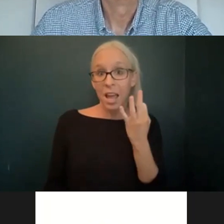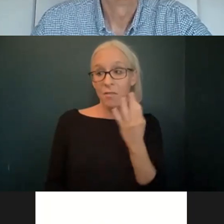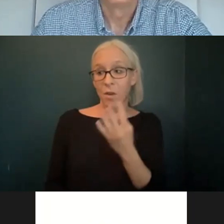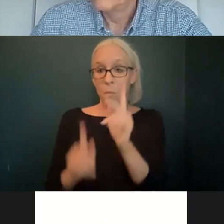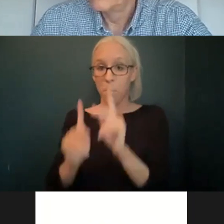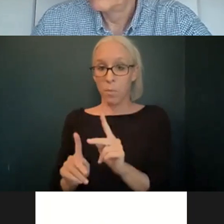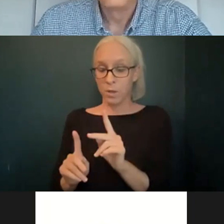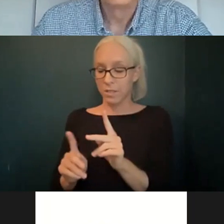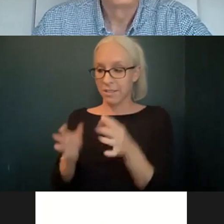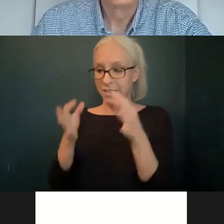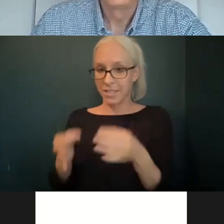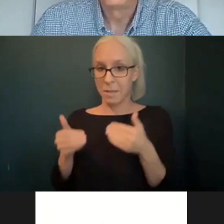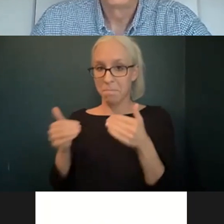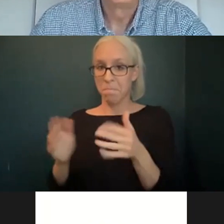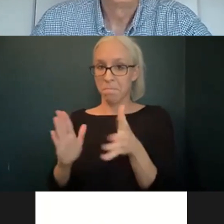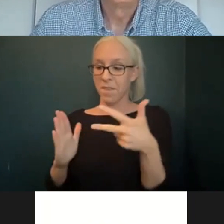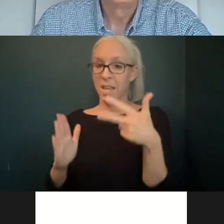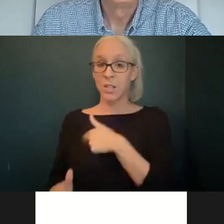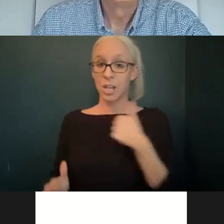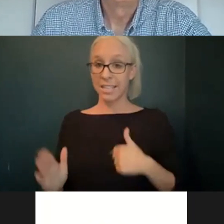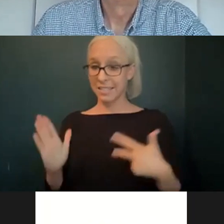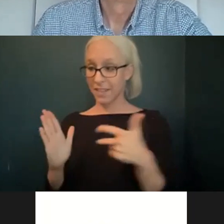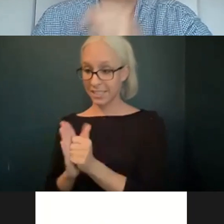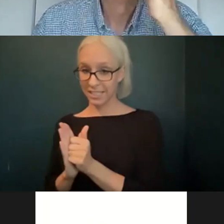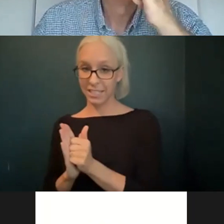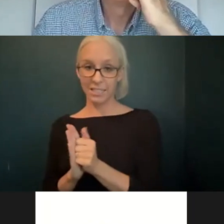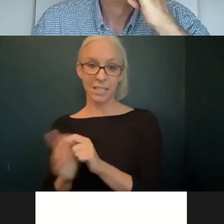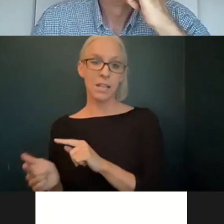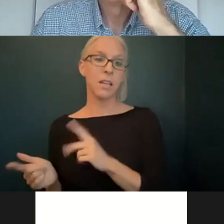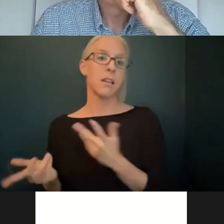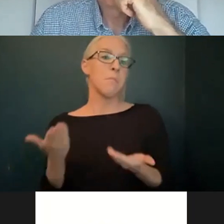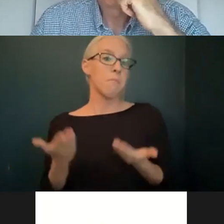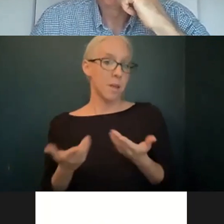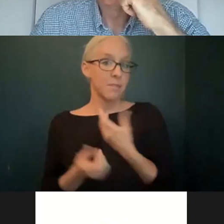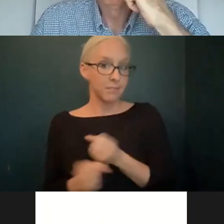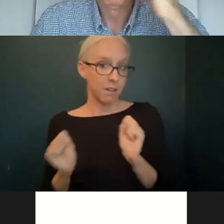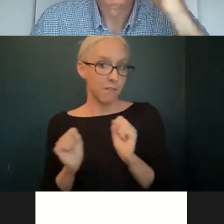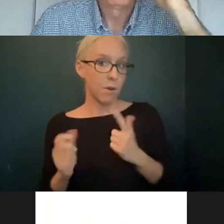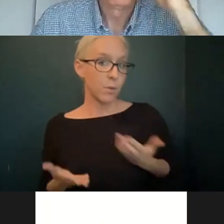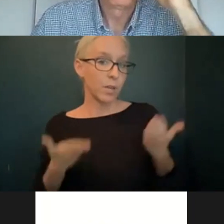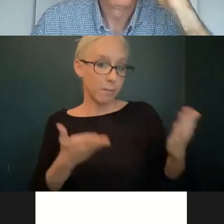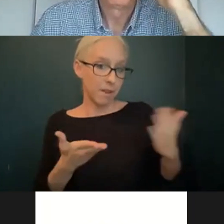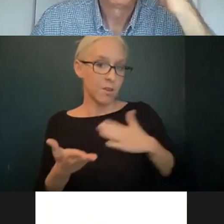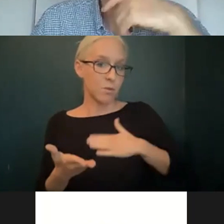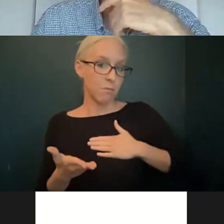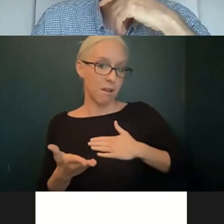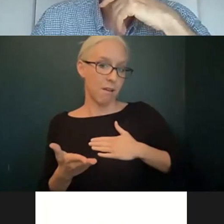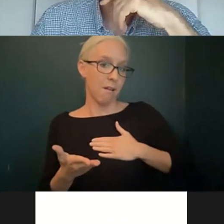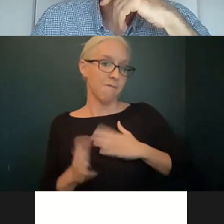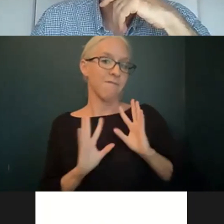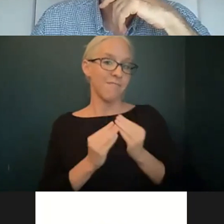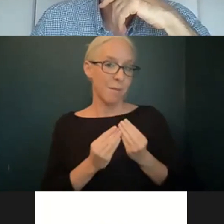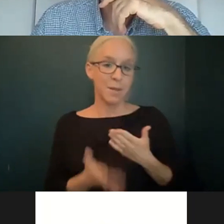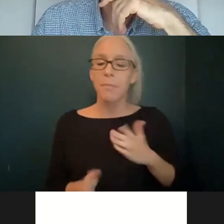Brazil and they happen to be in the United States and you get one of the very effective, it's probably safe. That's what I would recommend to one of my relatives, for example. But that's just